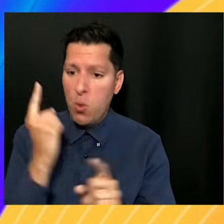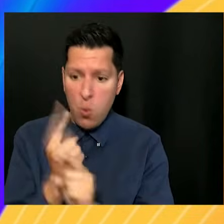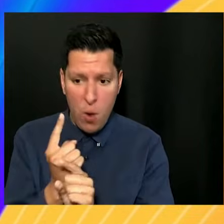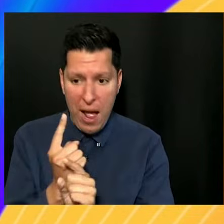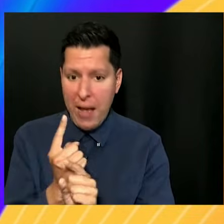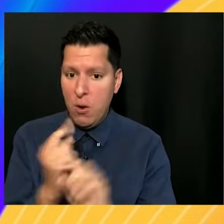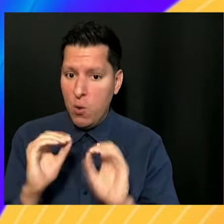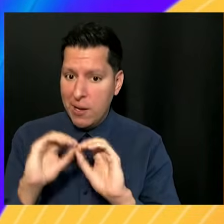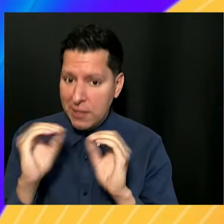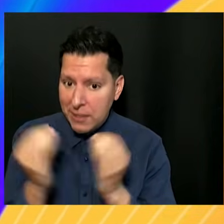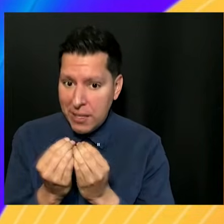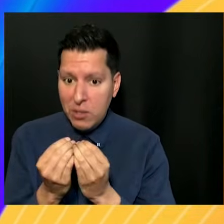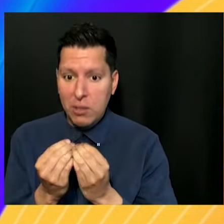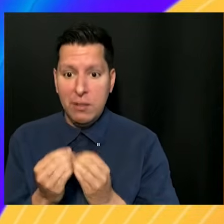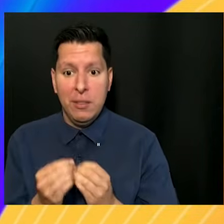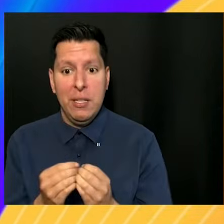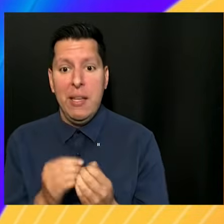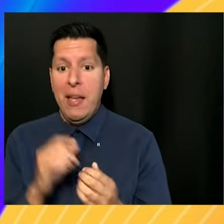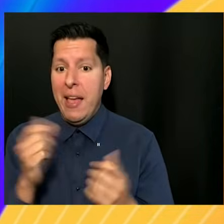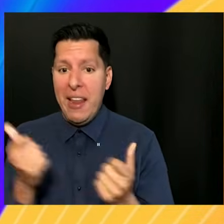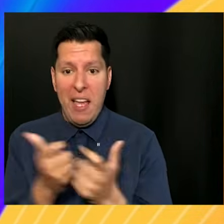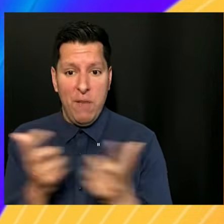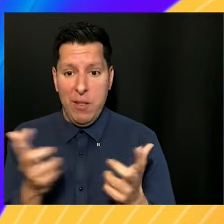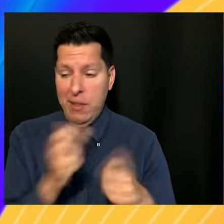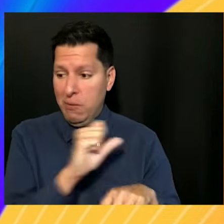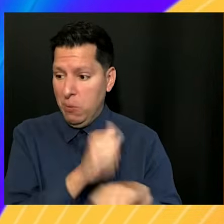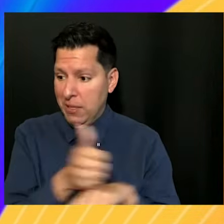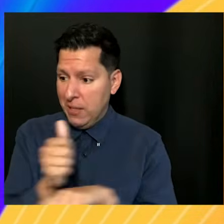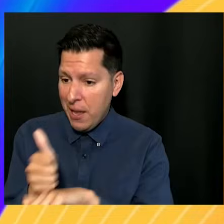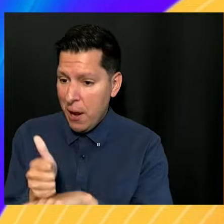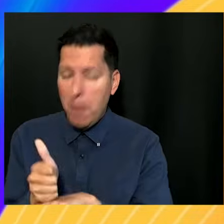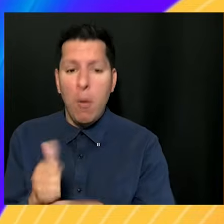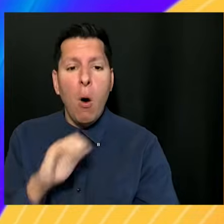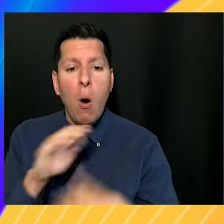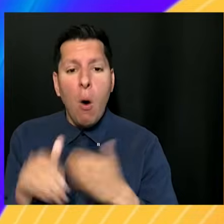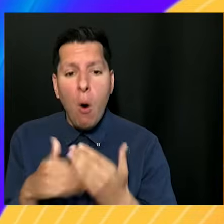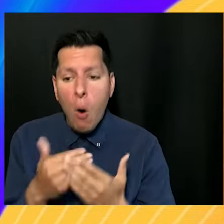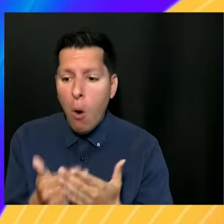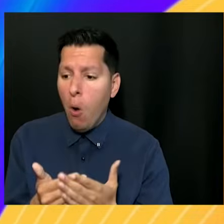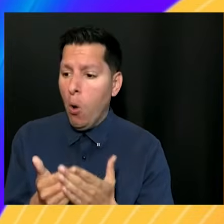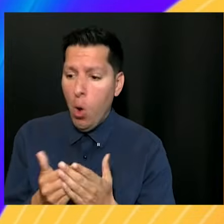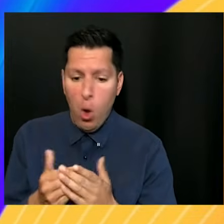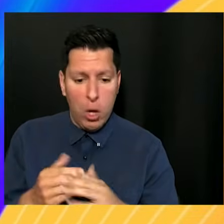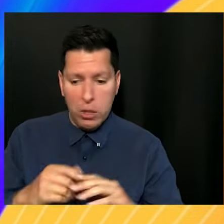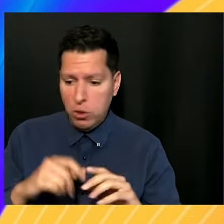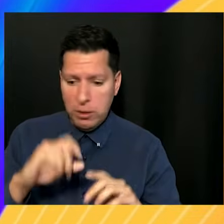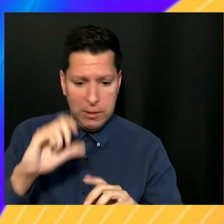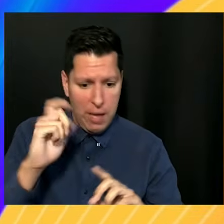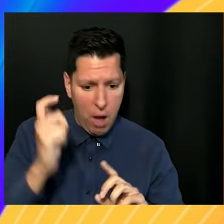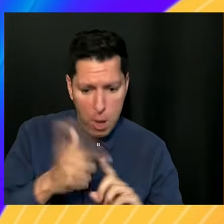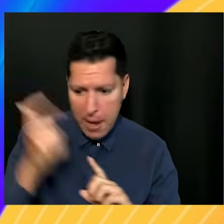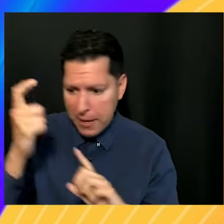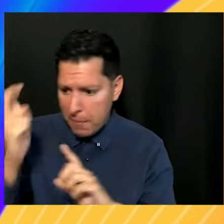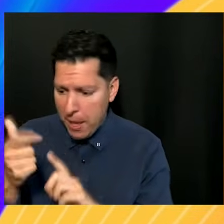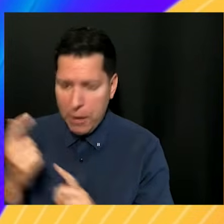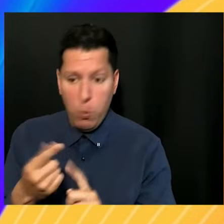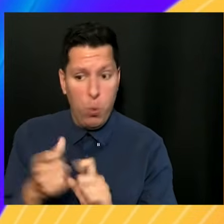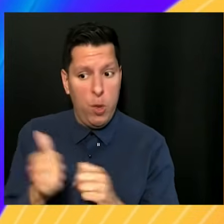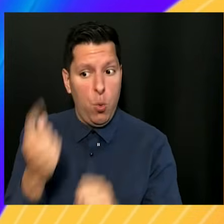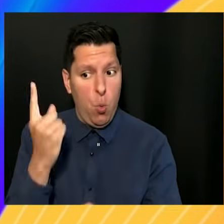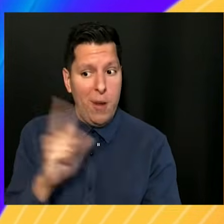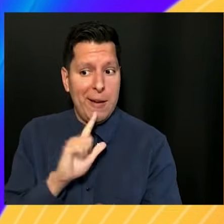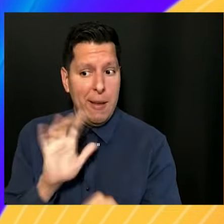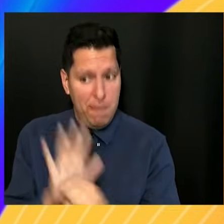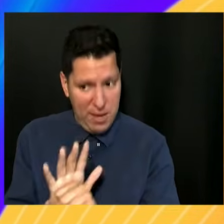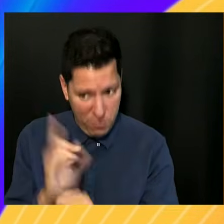organizations. Control tower sees it. All the SCPs are applied automatically with one commit. So I think that's very powerful. Yeah. And I like